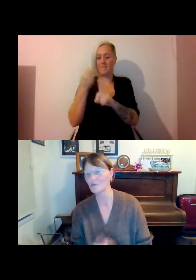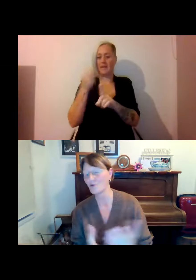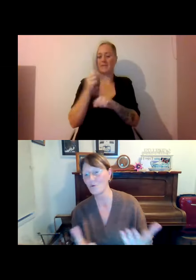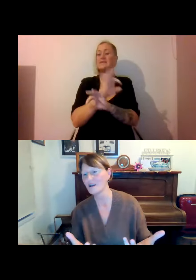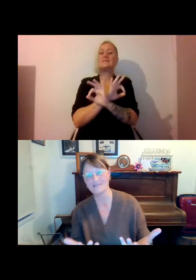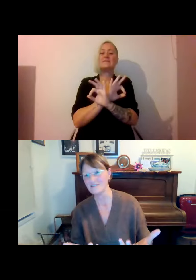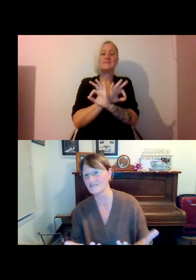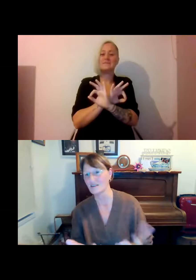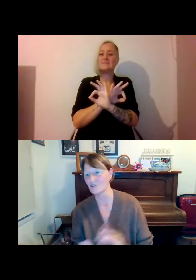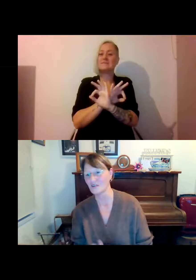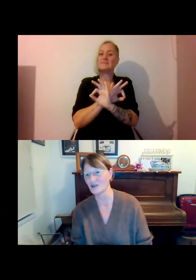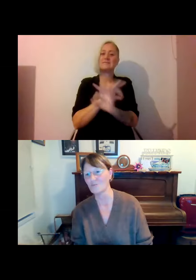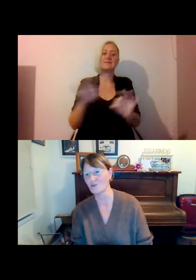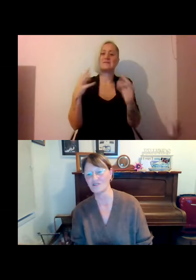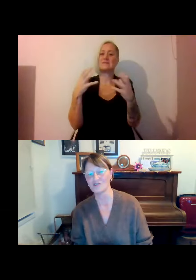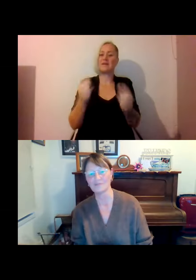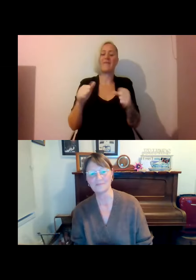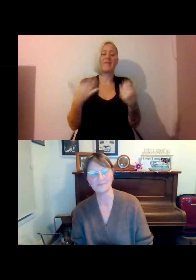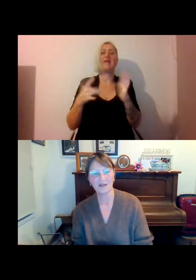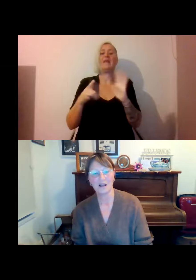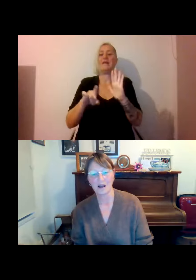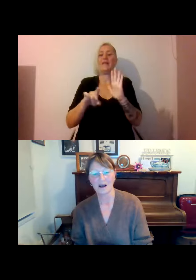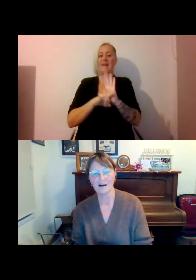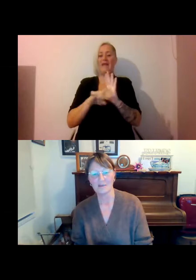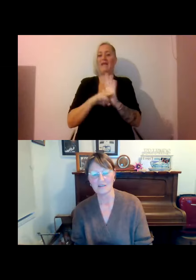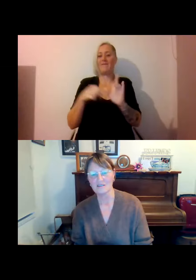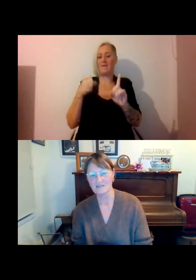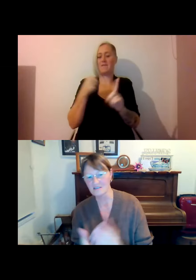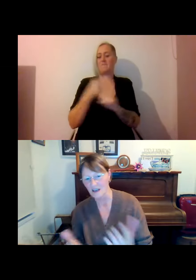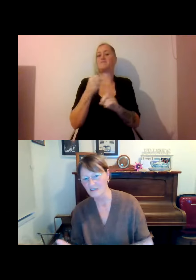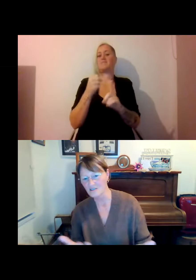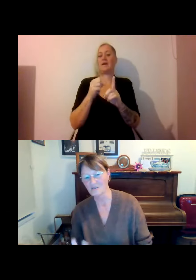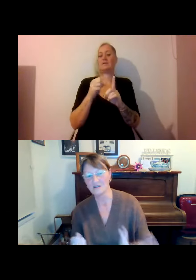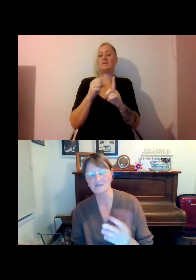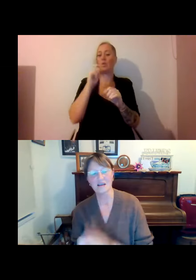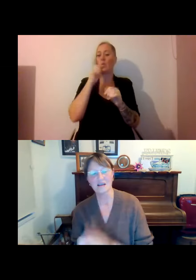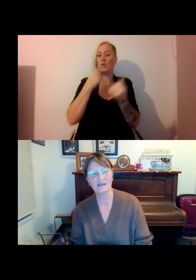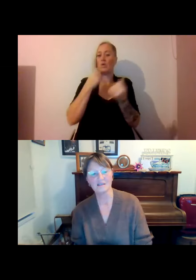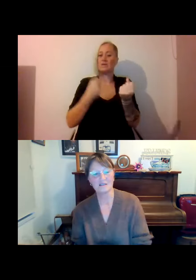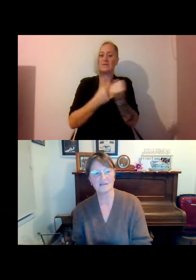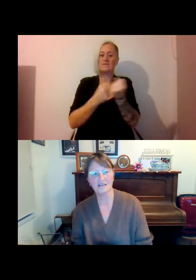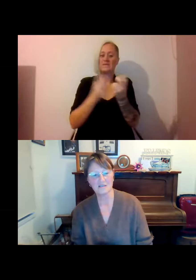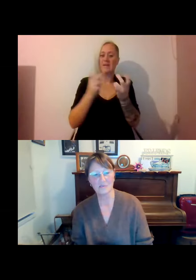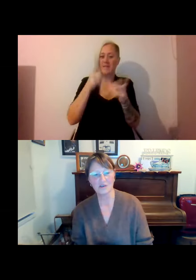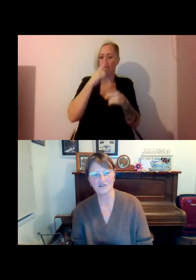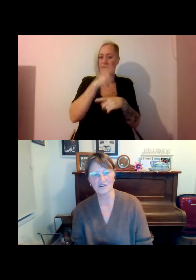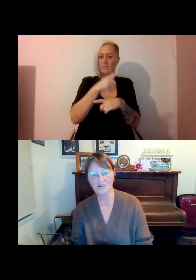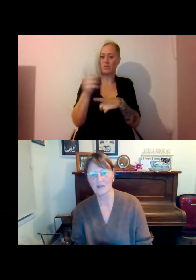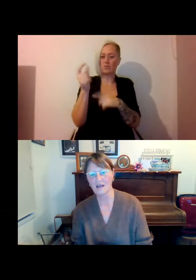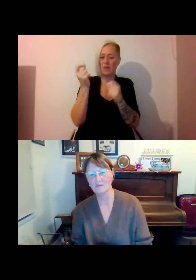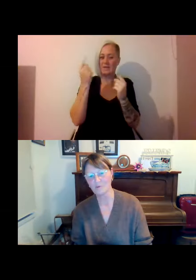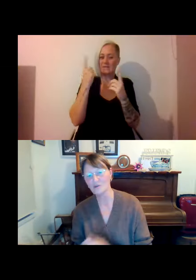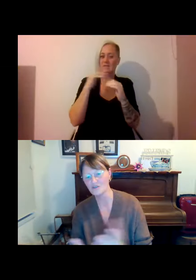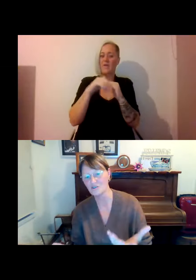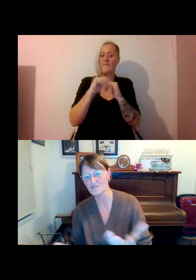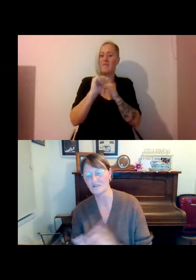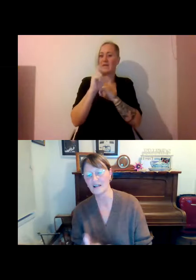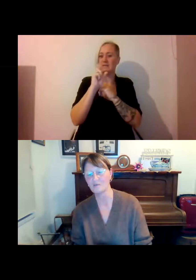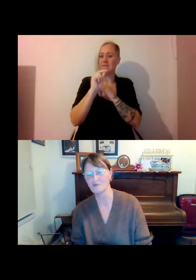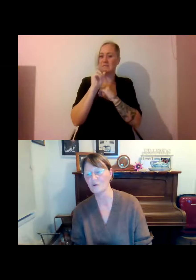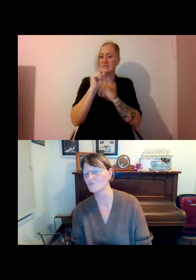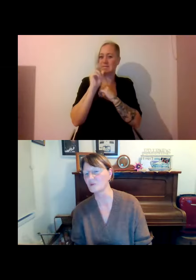And it will always assist their comprehension. It assists others to understand their speech, and it promotes the